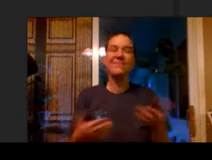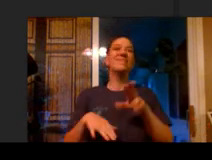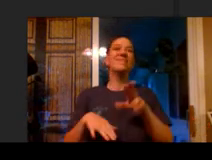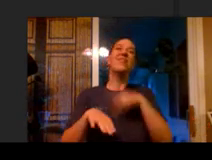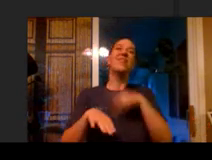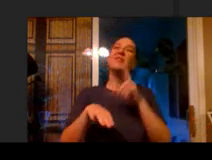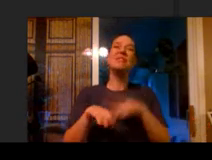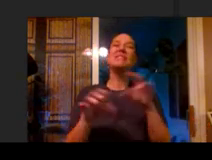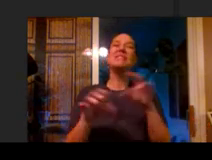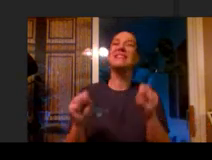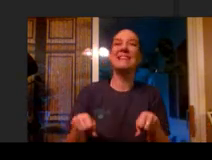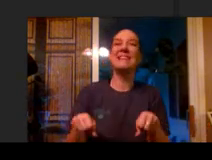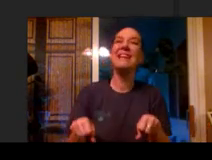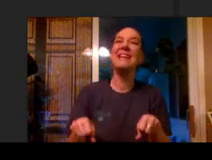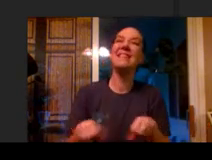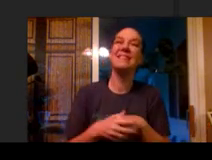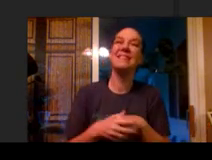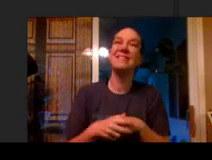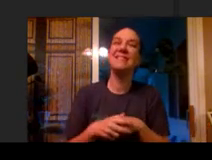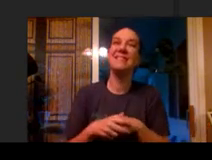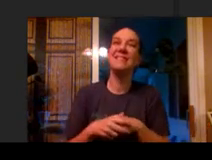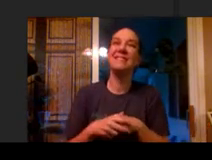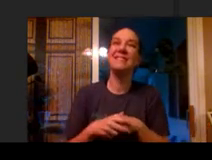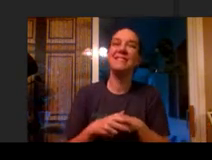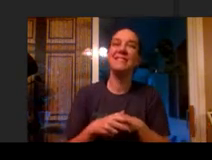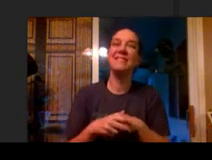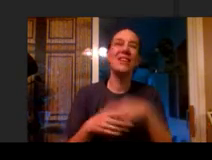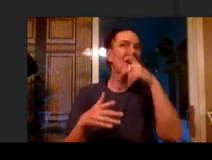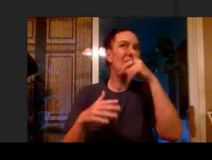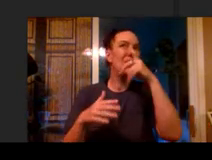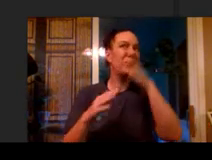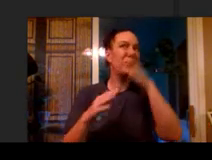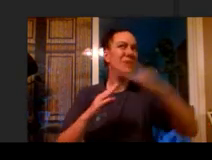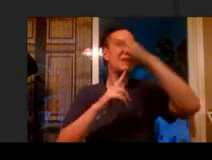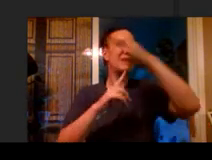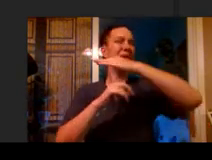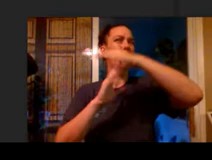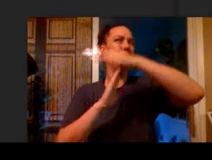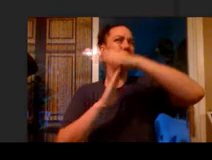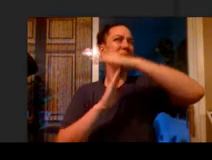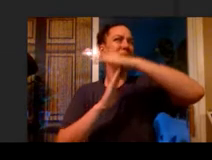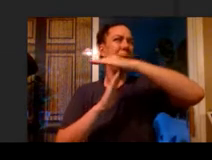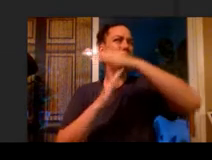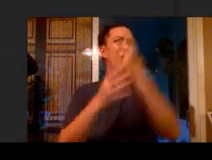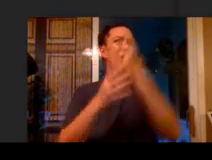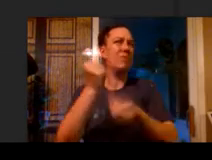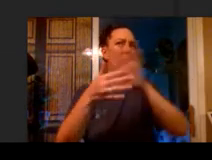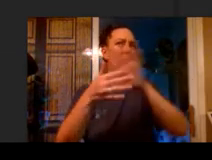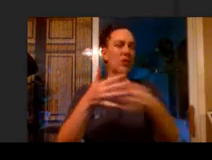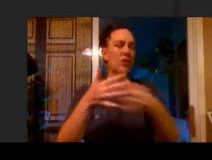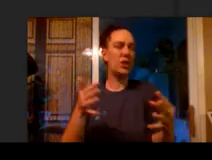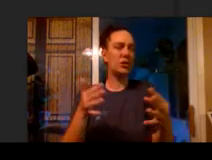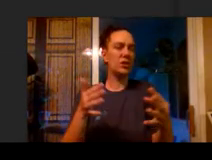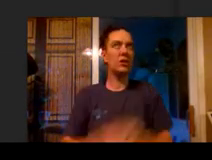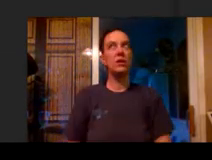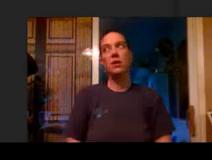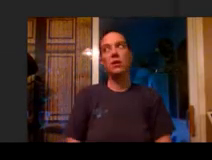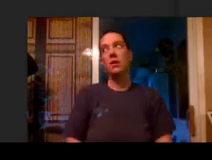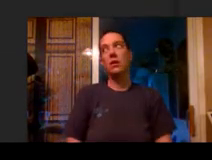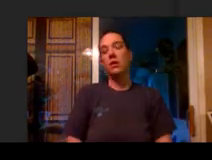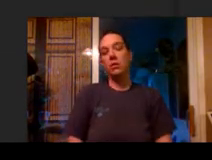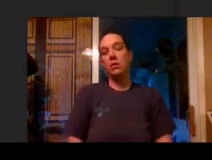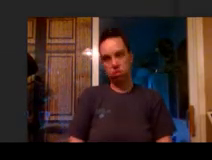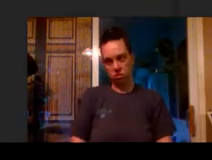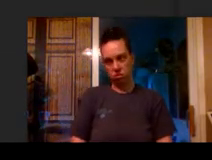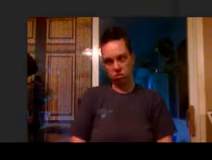can't, said Principal Barkin. Who's at the top of both charts? Holly sighed. That